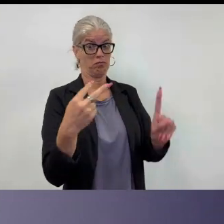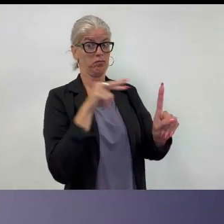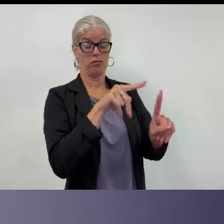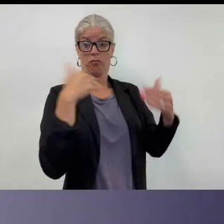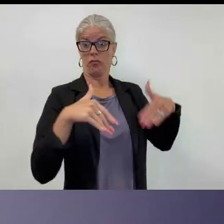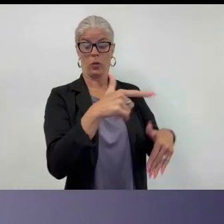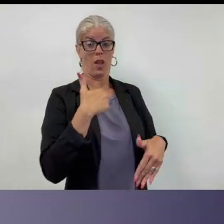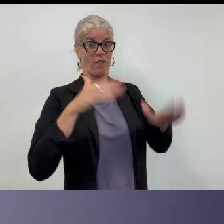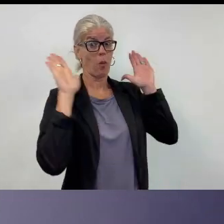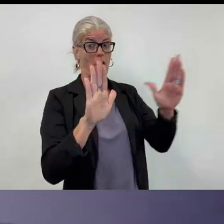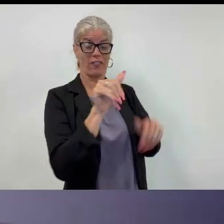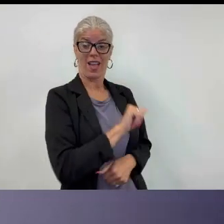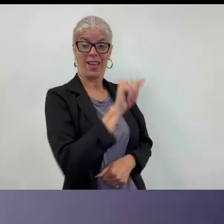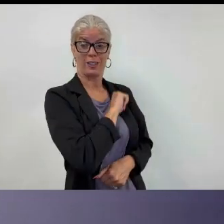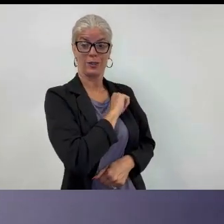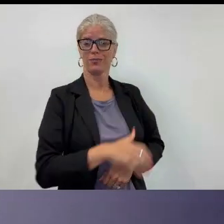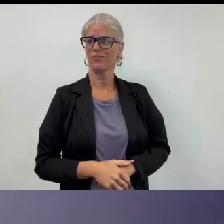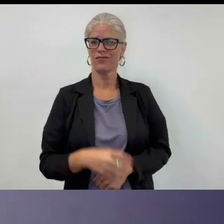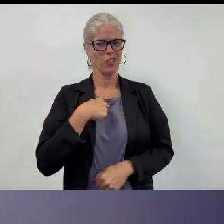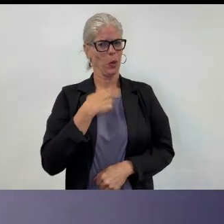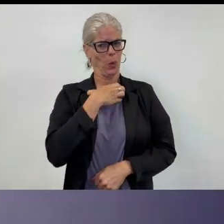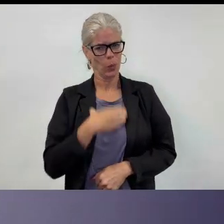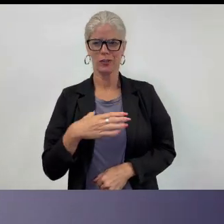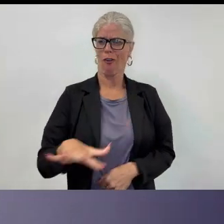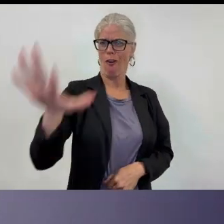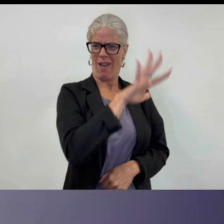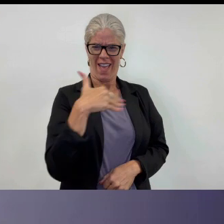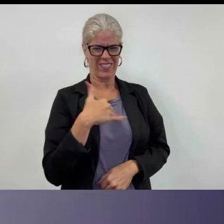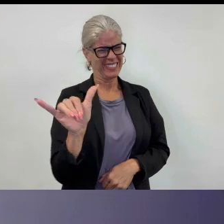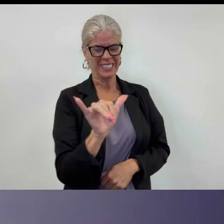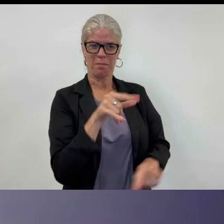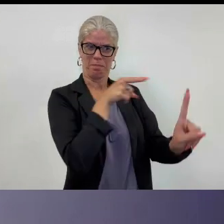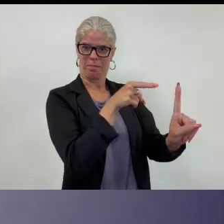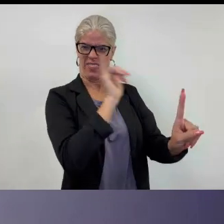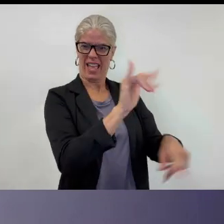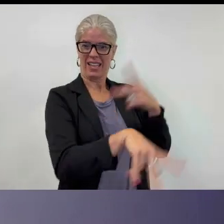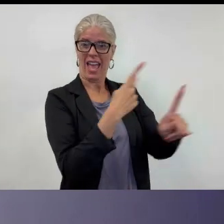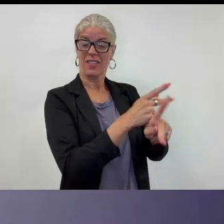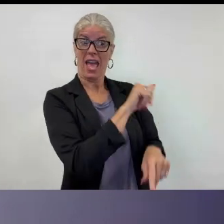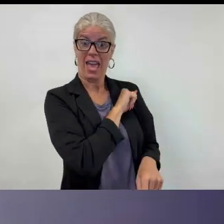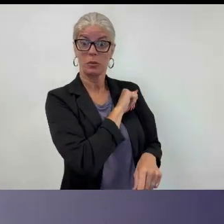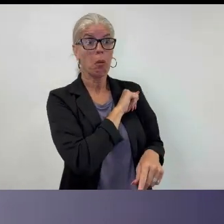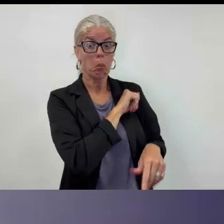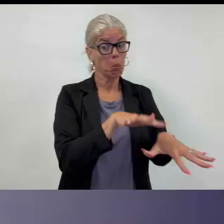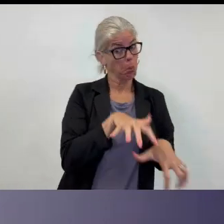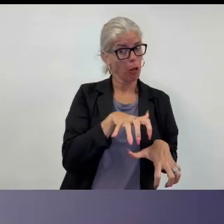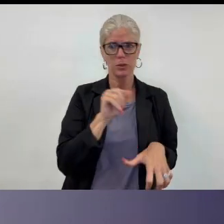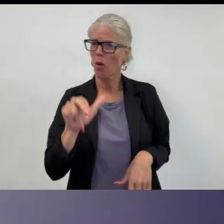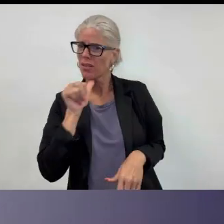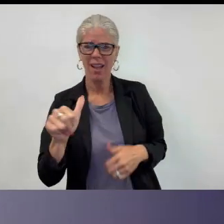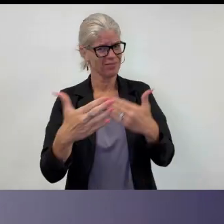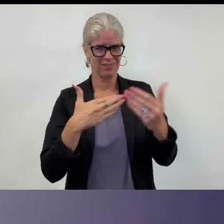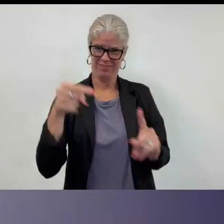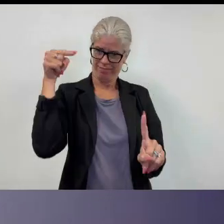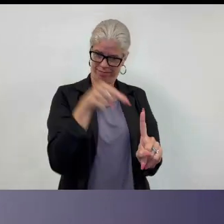Well, I think that's pretty marvelous attitude. And I think that I wish we could all adopt that attitude, paralysis or